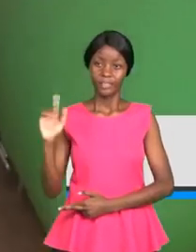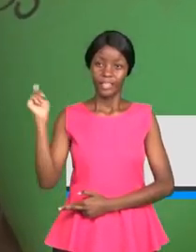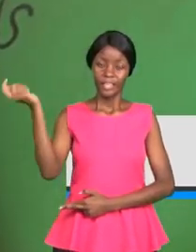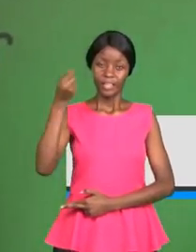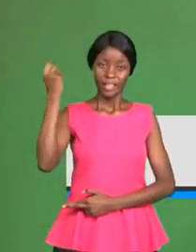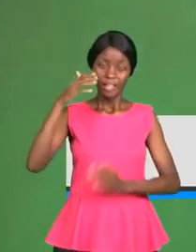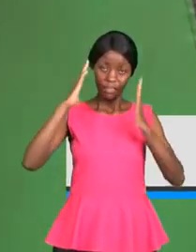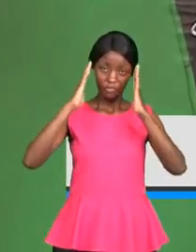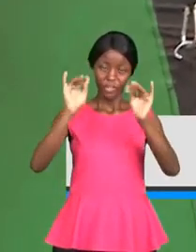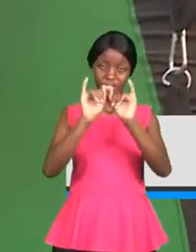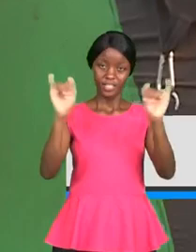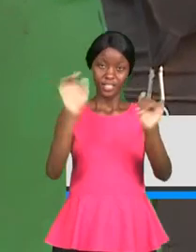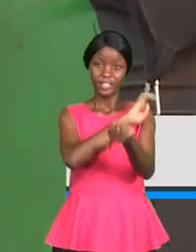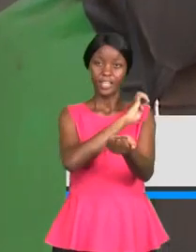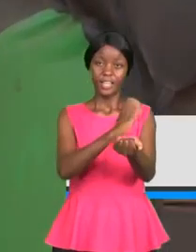focuses on clean energy.